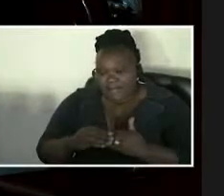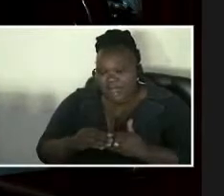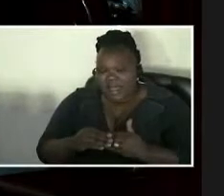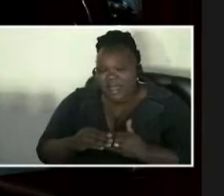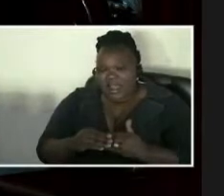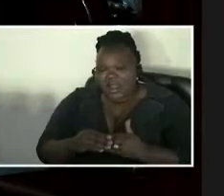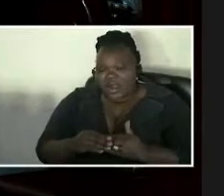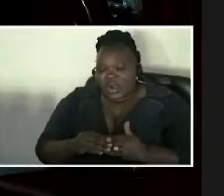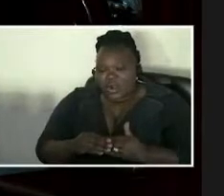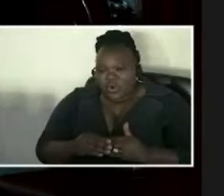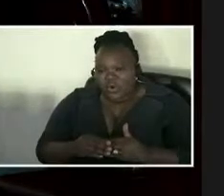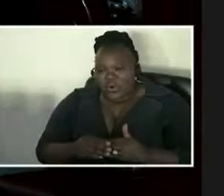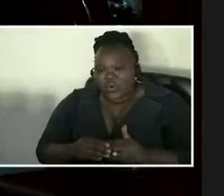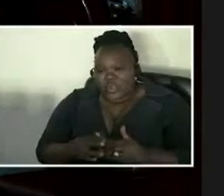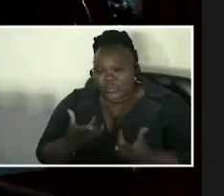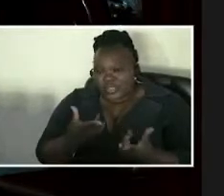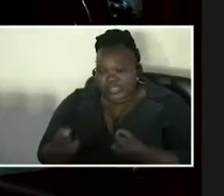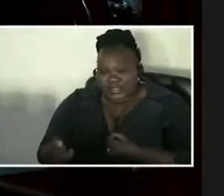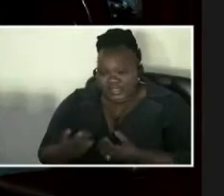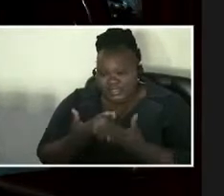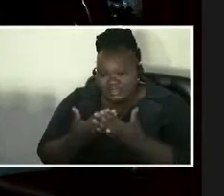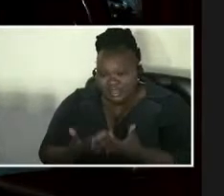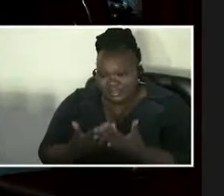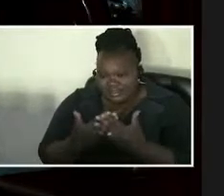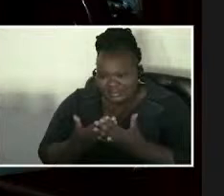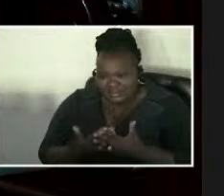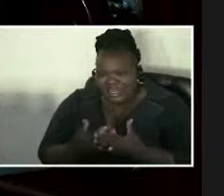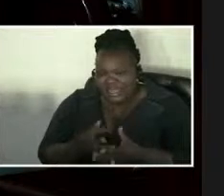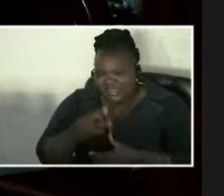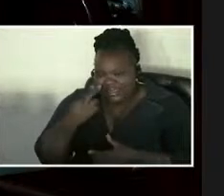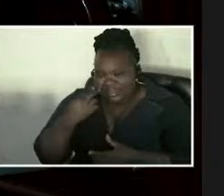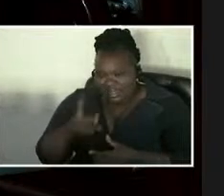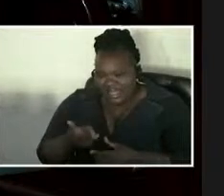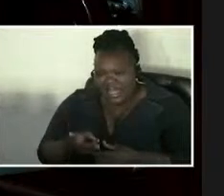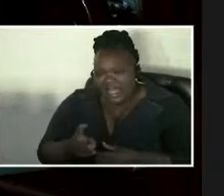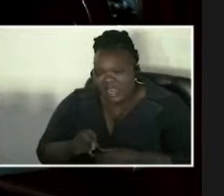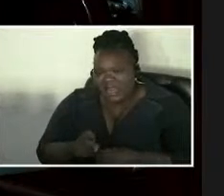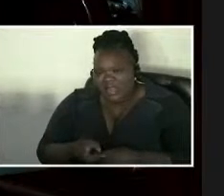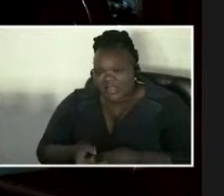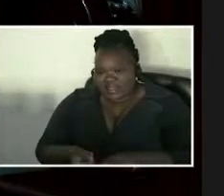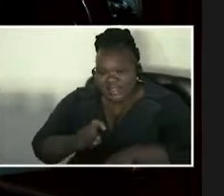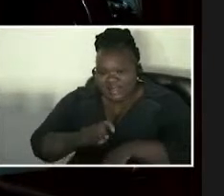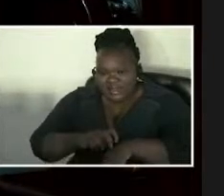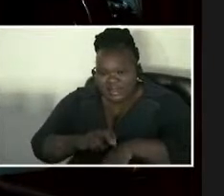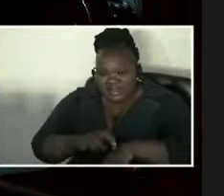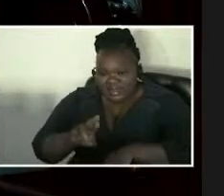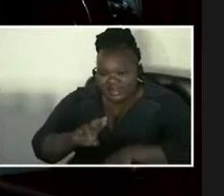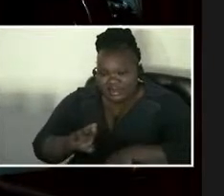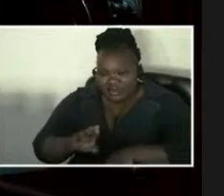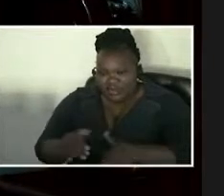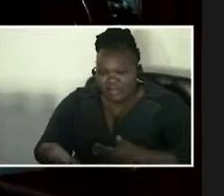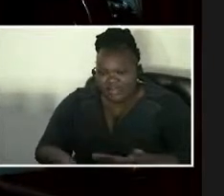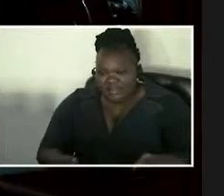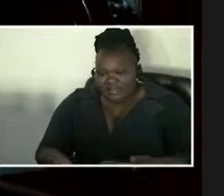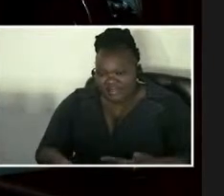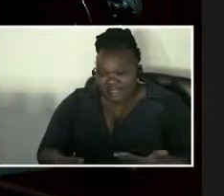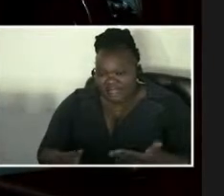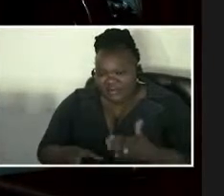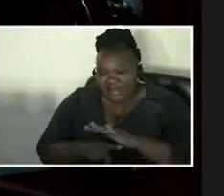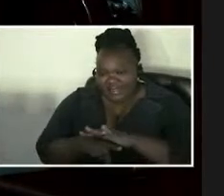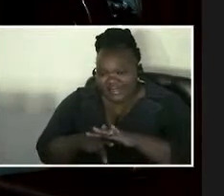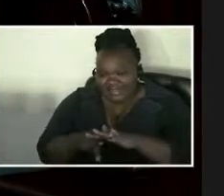feasibility study and audited all the resources and saw the need of rationalization of services in the